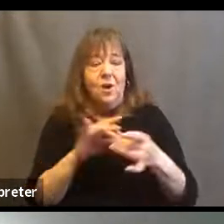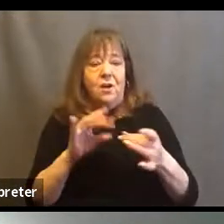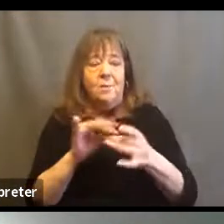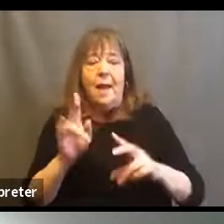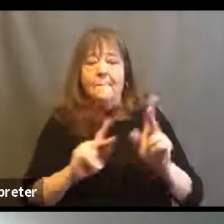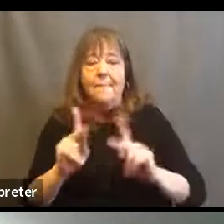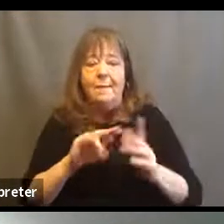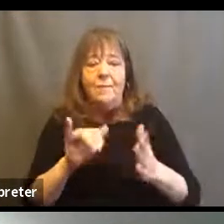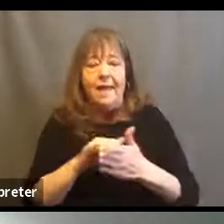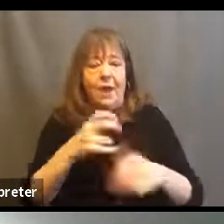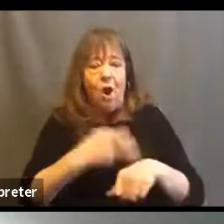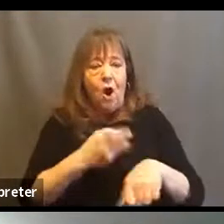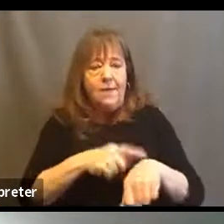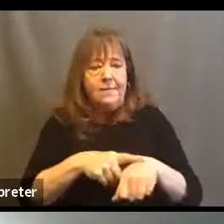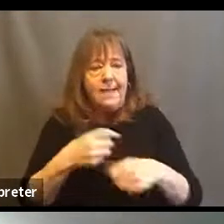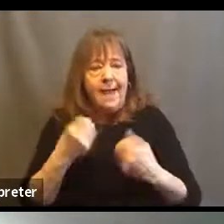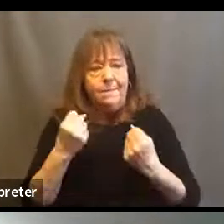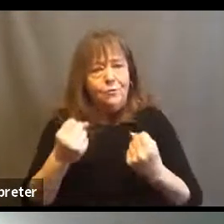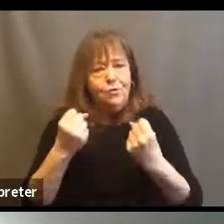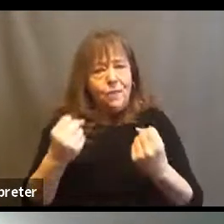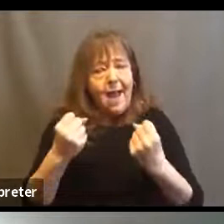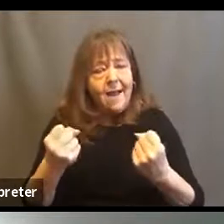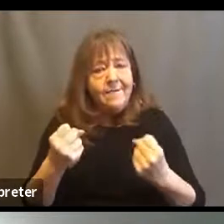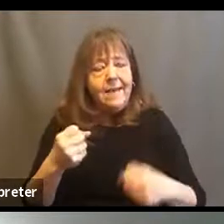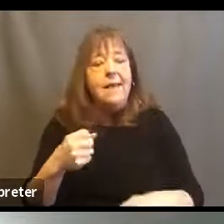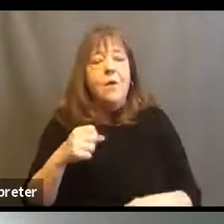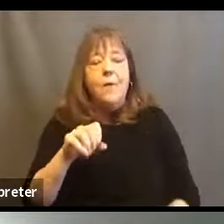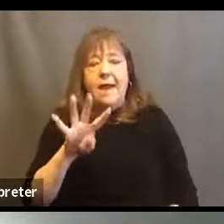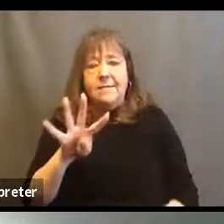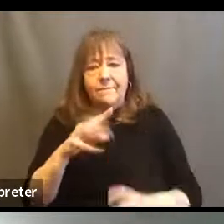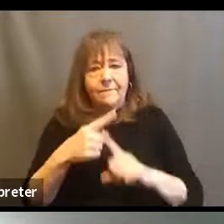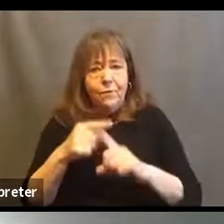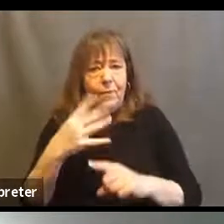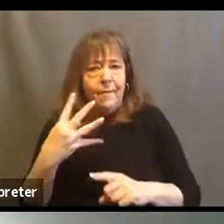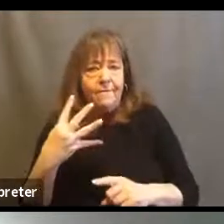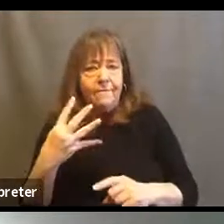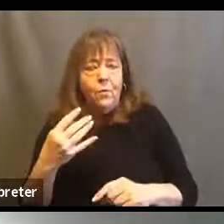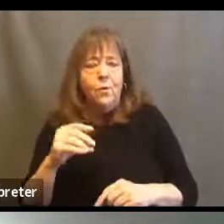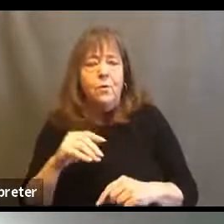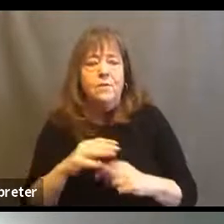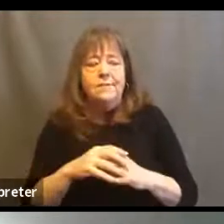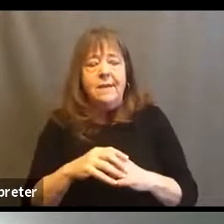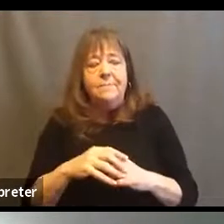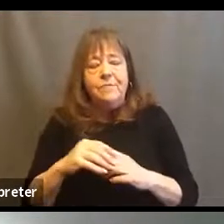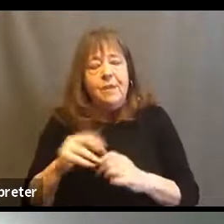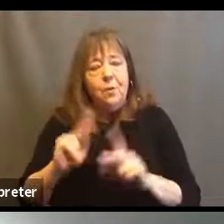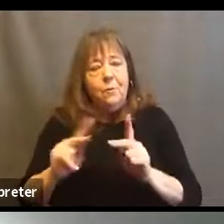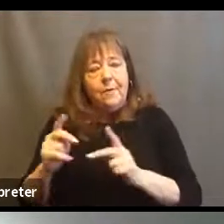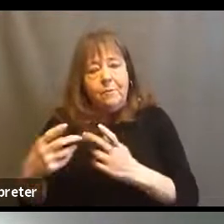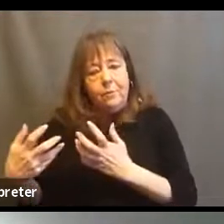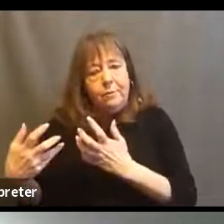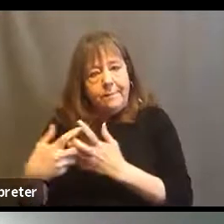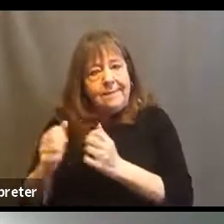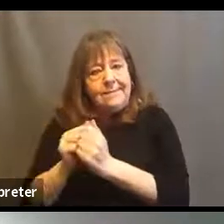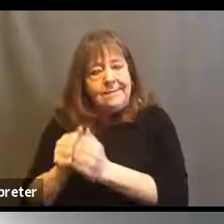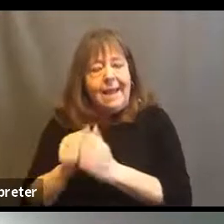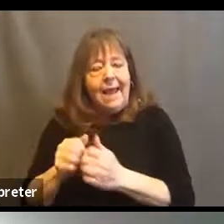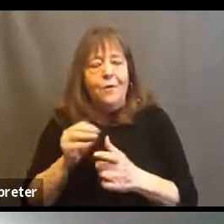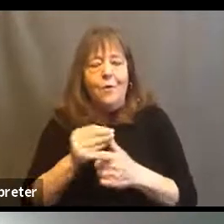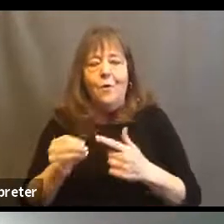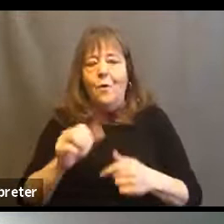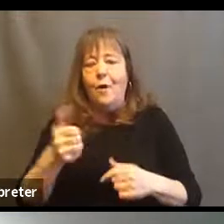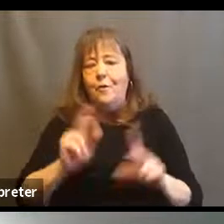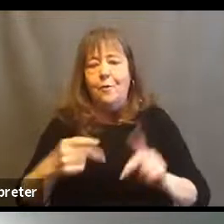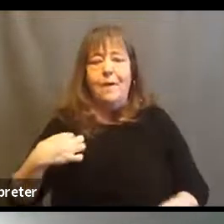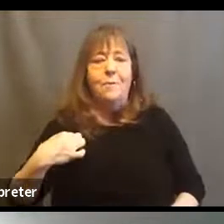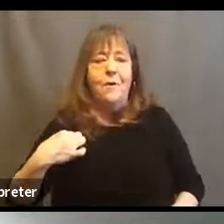drive vehicles, we did have to transport some of them last night with some of our co-workers who were able to donate their time and effort to